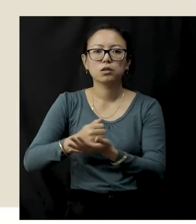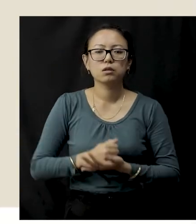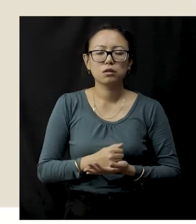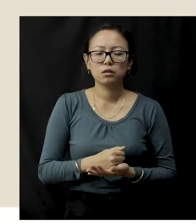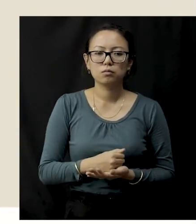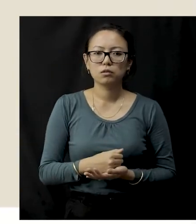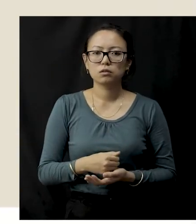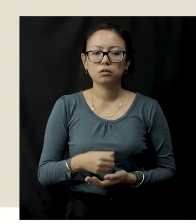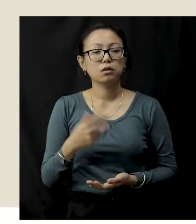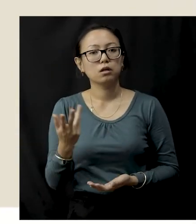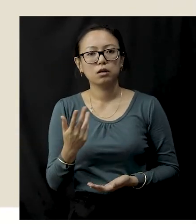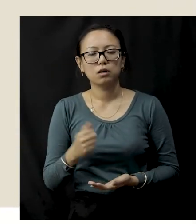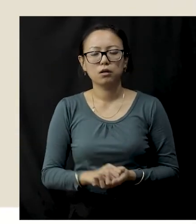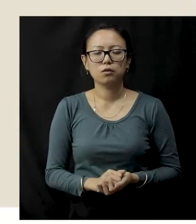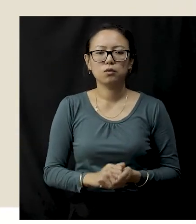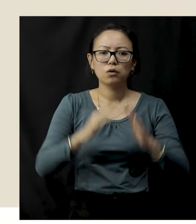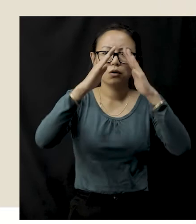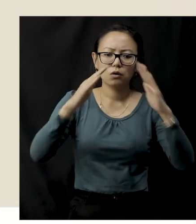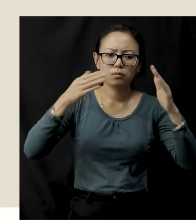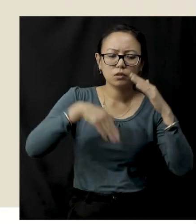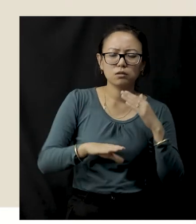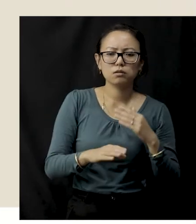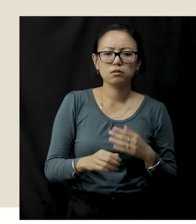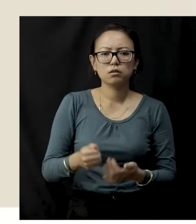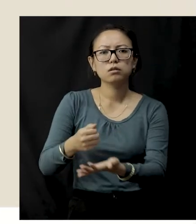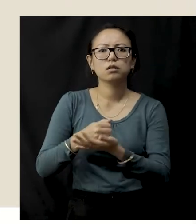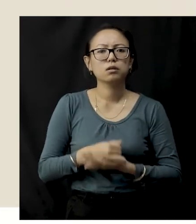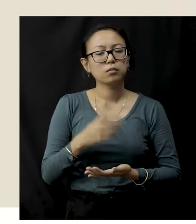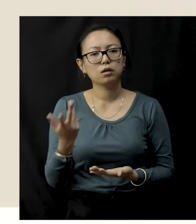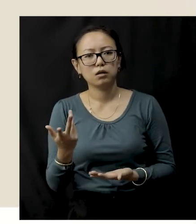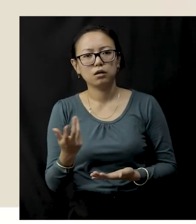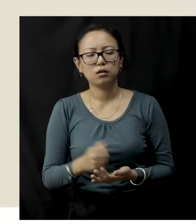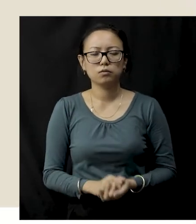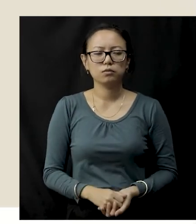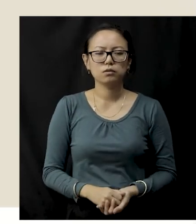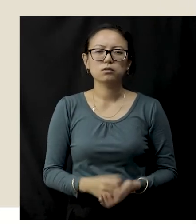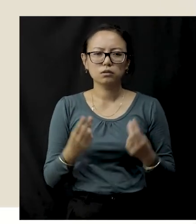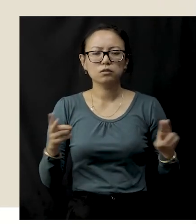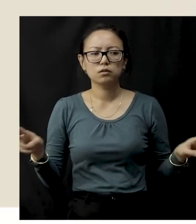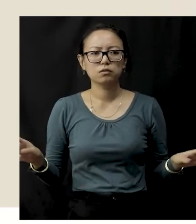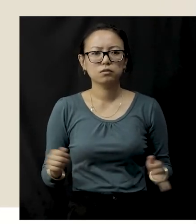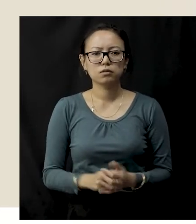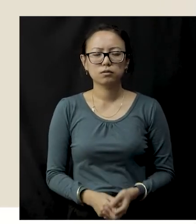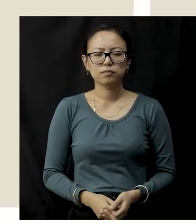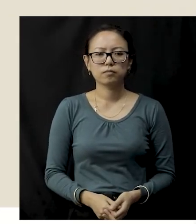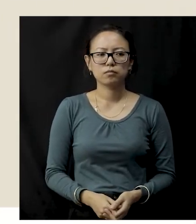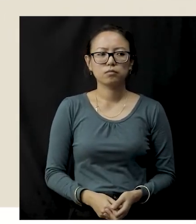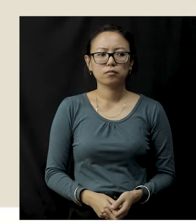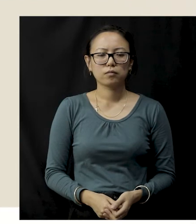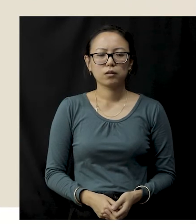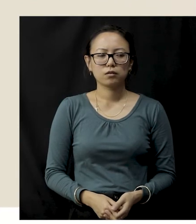industries, in our homes, in hospitals. I've shown you some images, right? Okay, let me take you back once more,